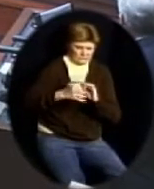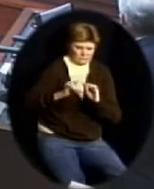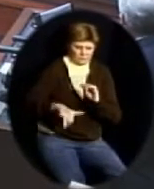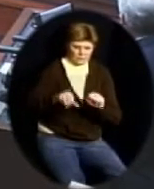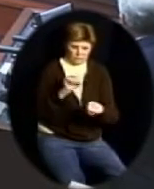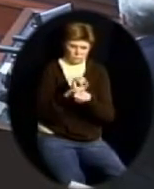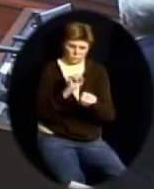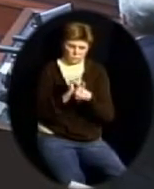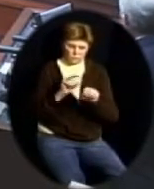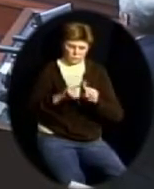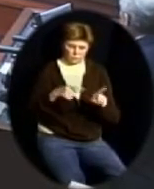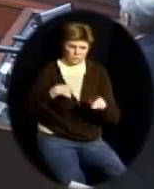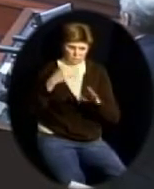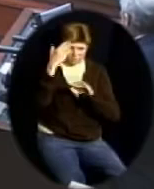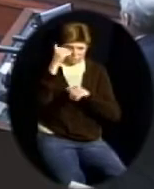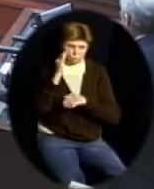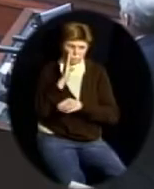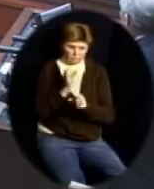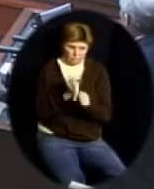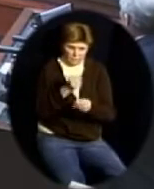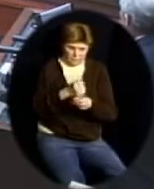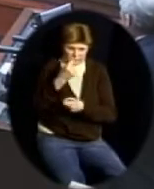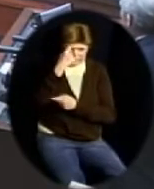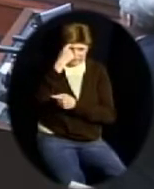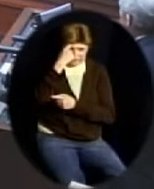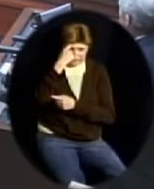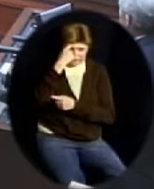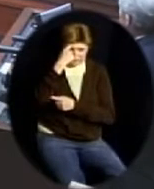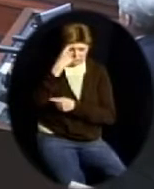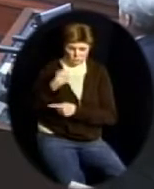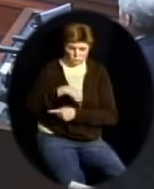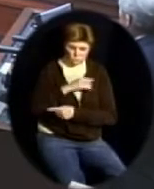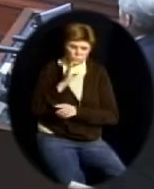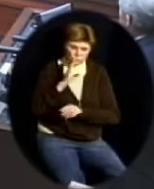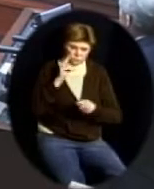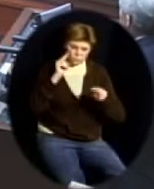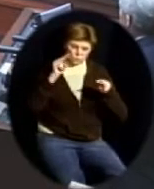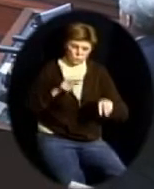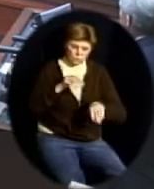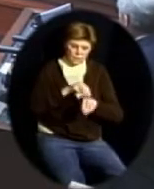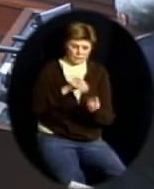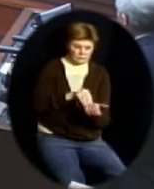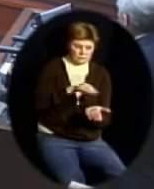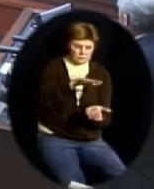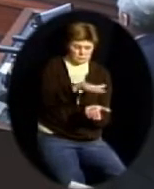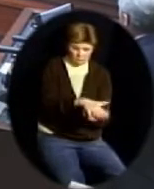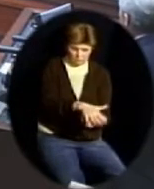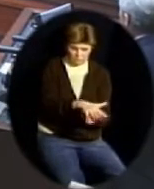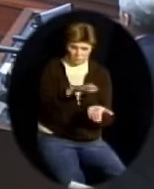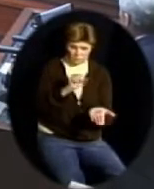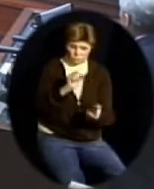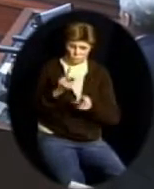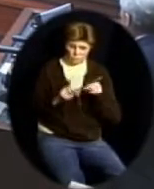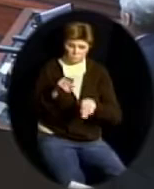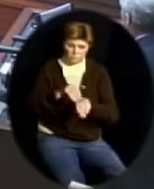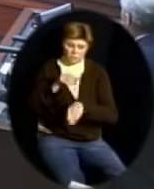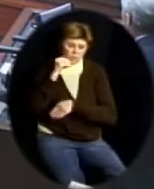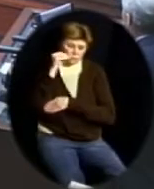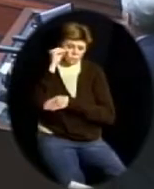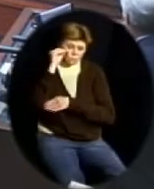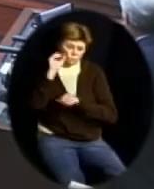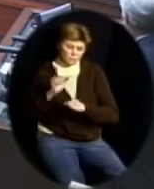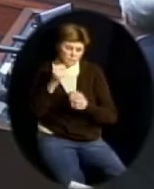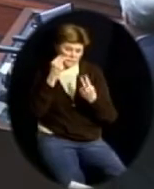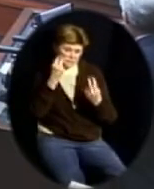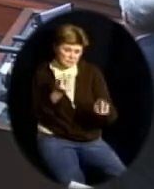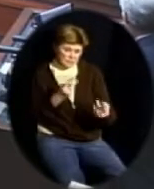make sense as I'm sliding around, but we're going to actually look at the documents so that the public can see the same ones tonight in the presentation that they are seeing